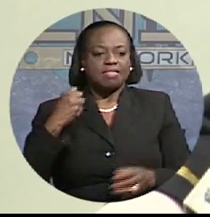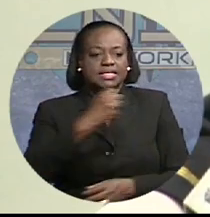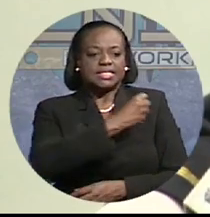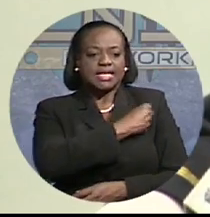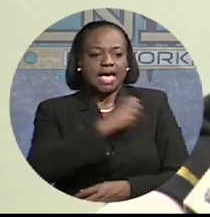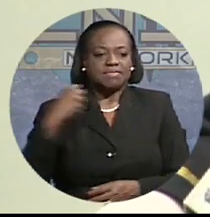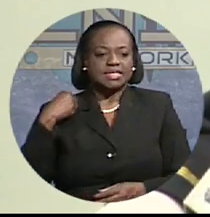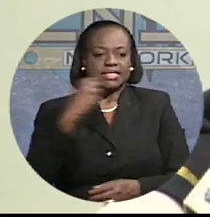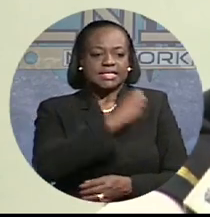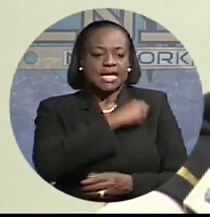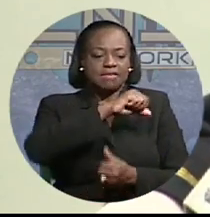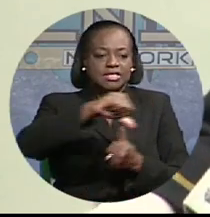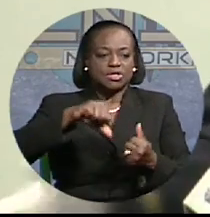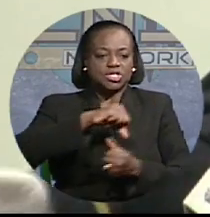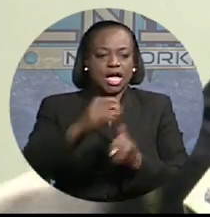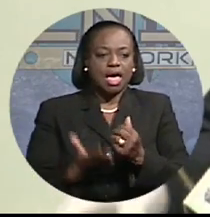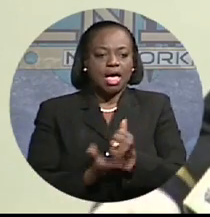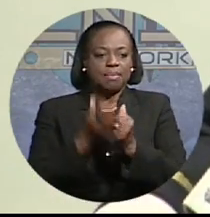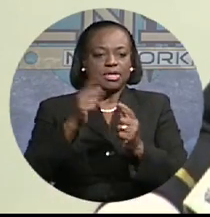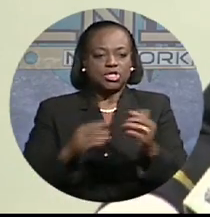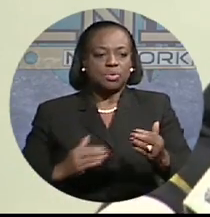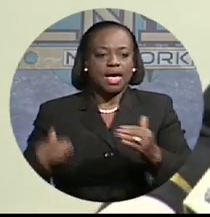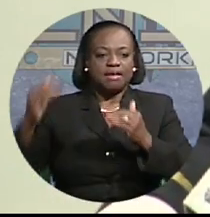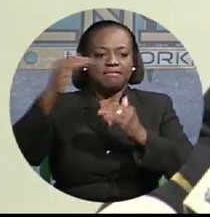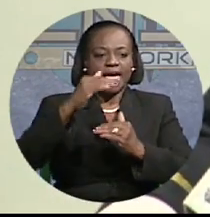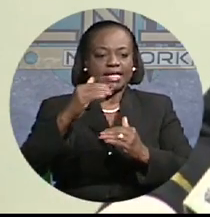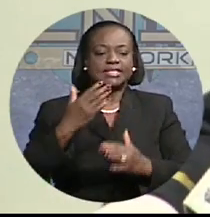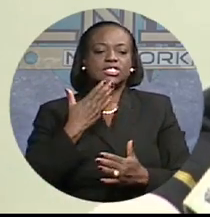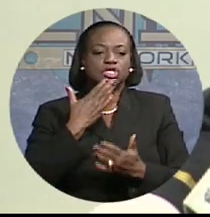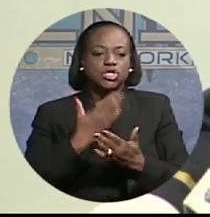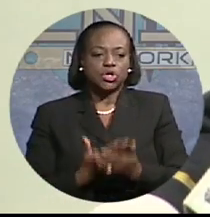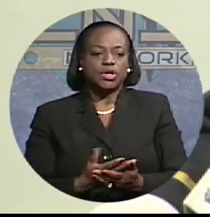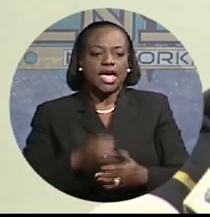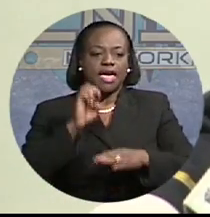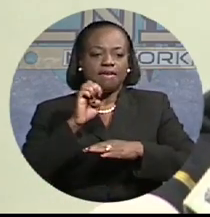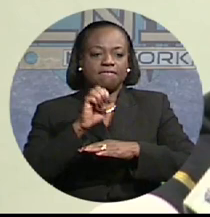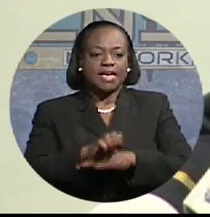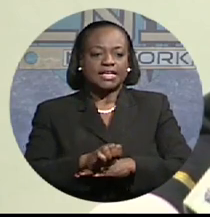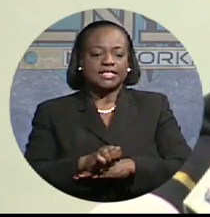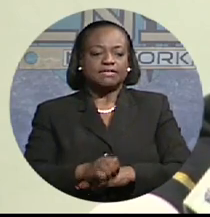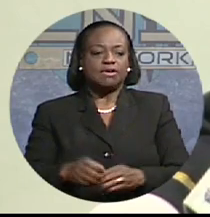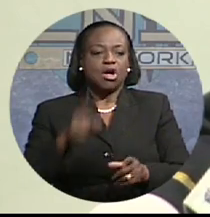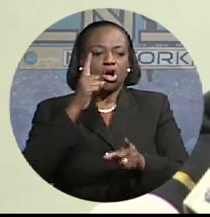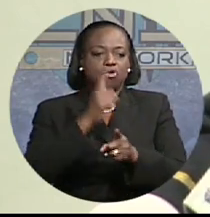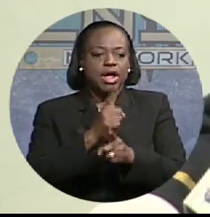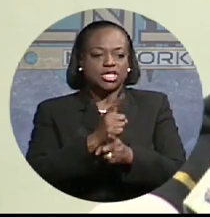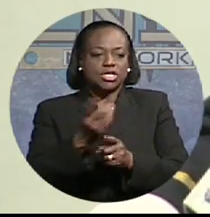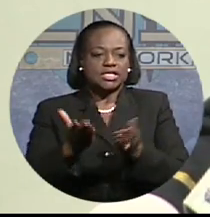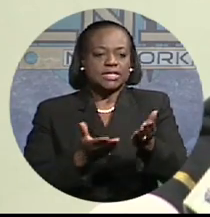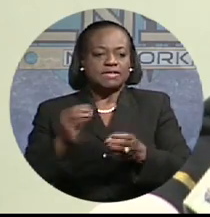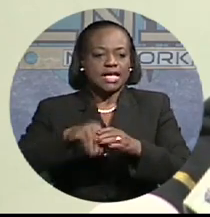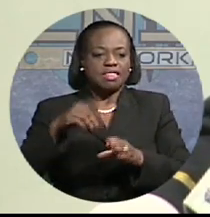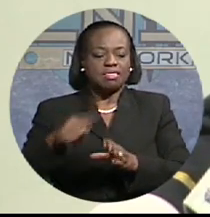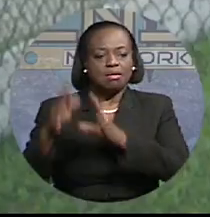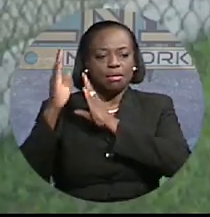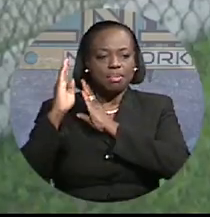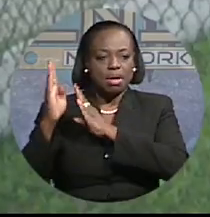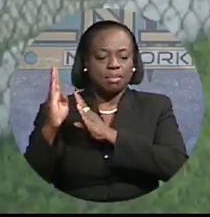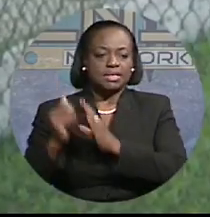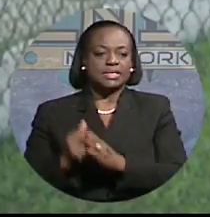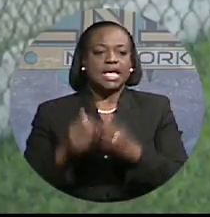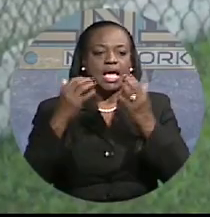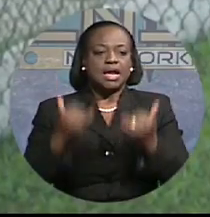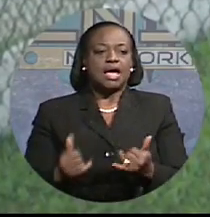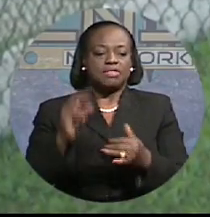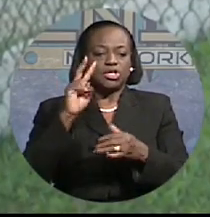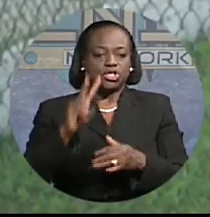the staff association, in helping to advance good, effective correctional services in the Bahamas. Now the 2